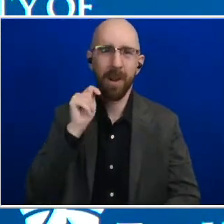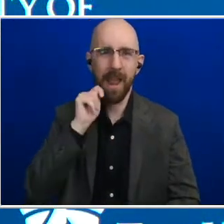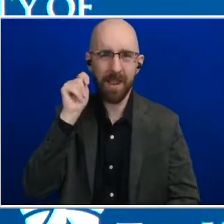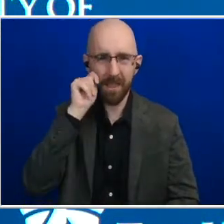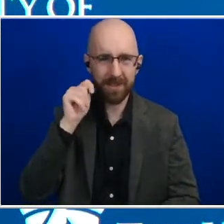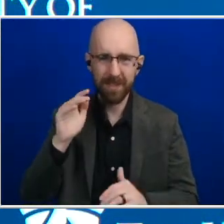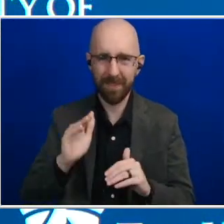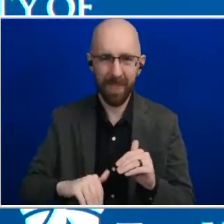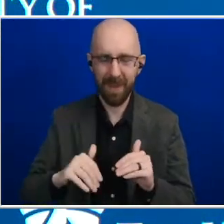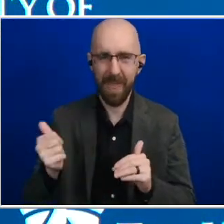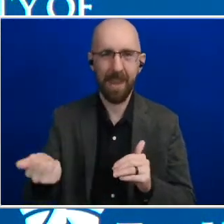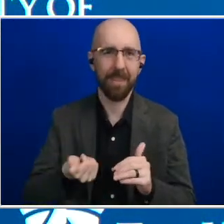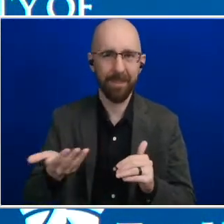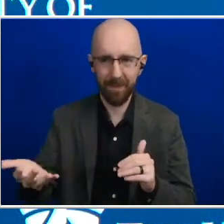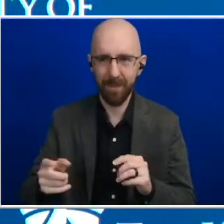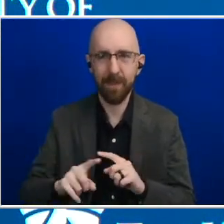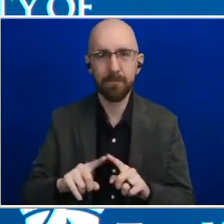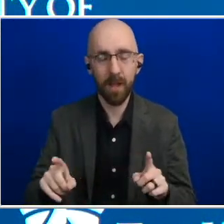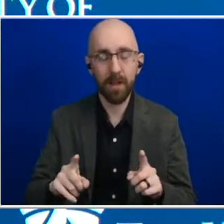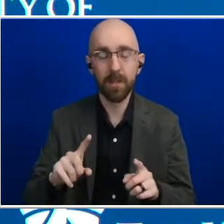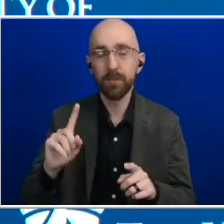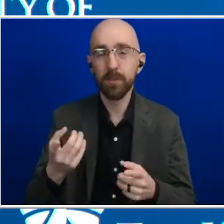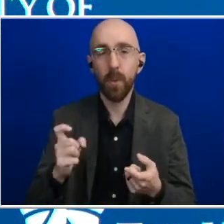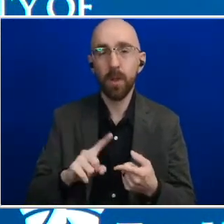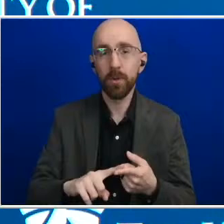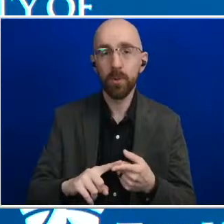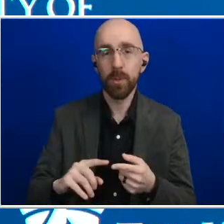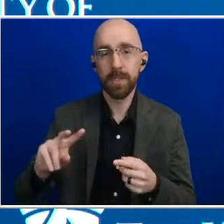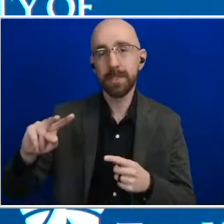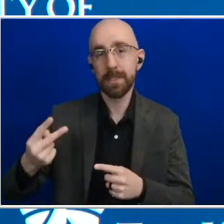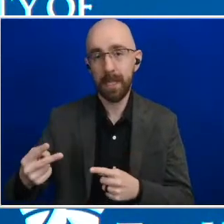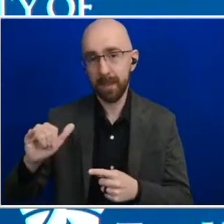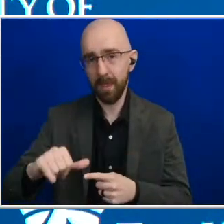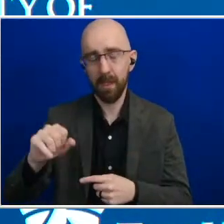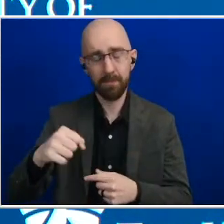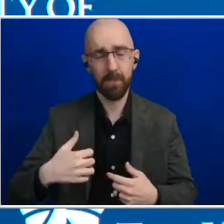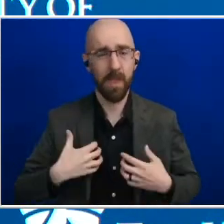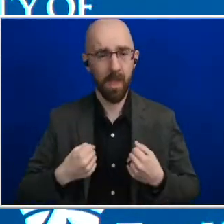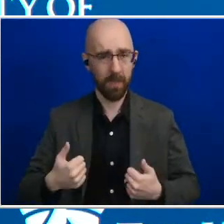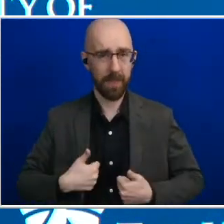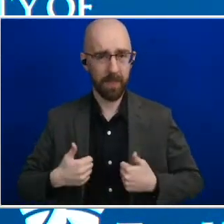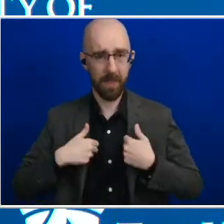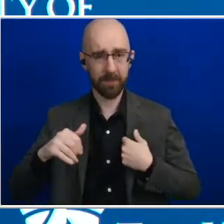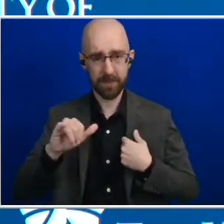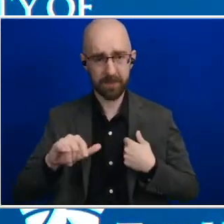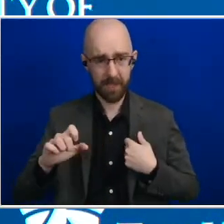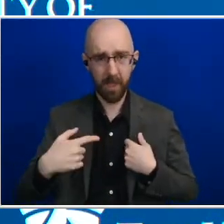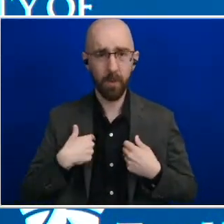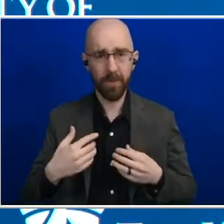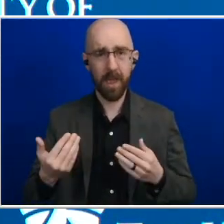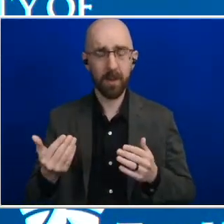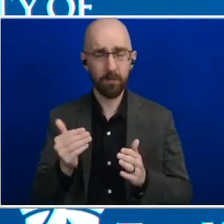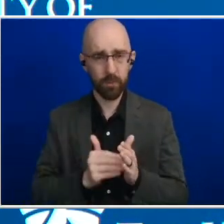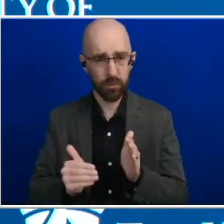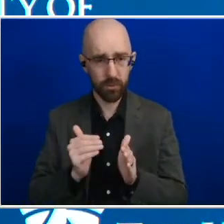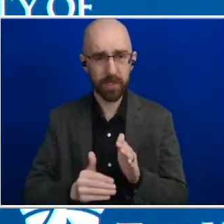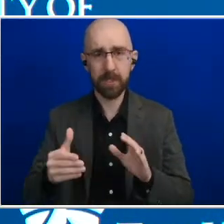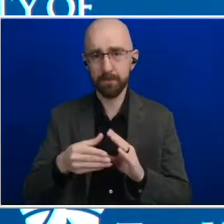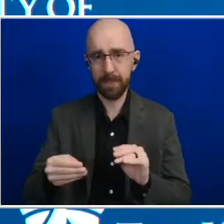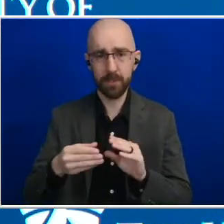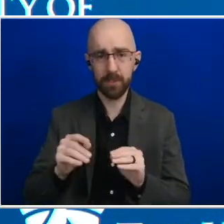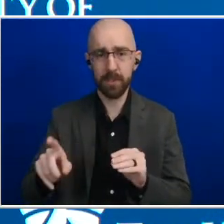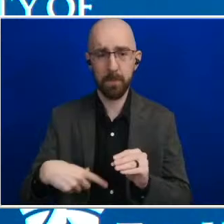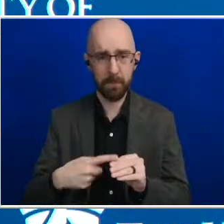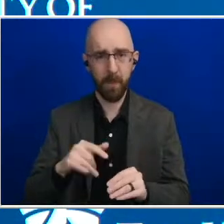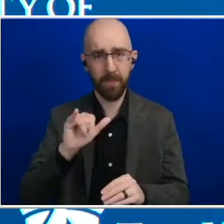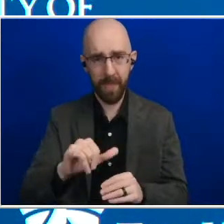anything. But just want to echo, doing that healthy lifestyle. We have had recurrent messages about that and endorsing